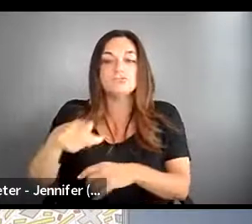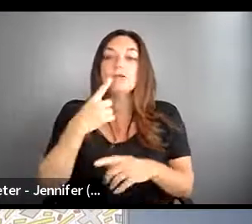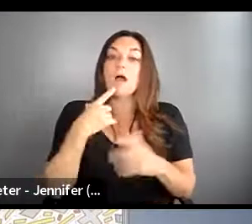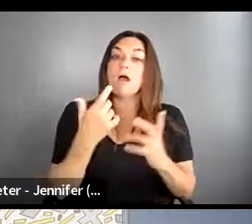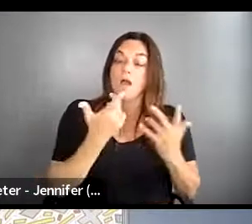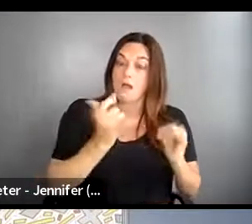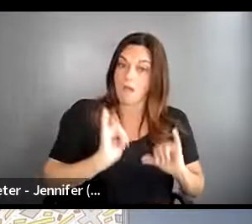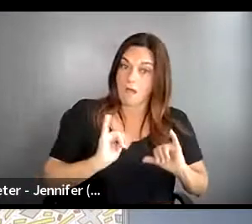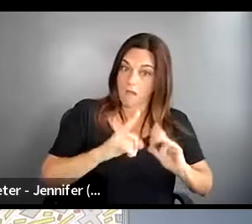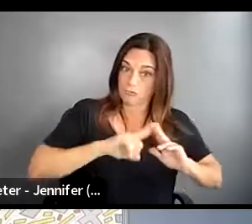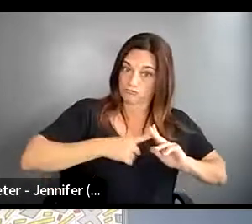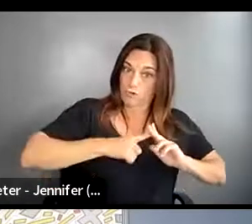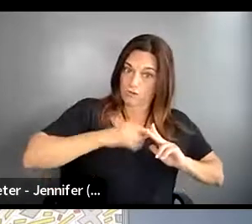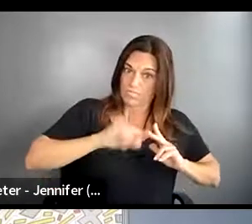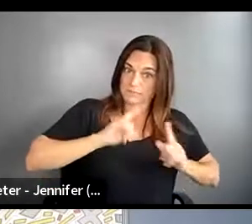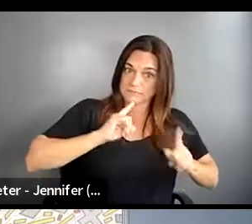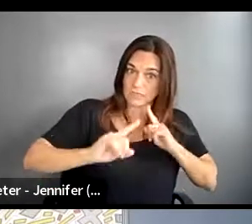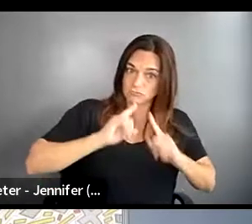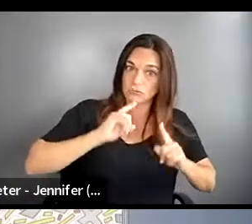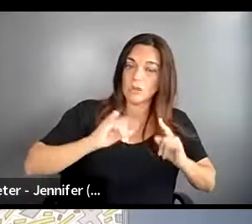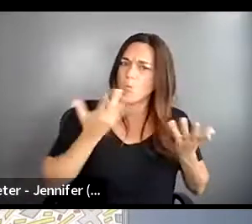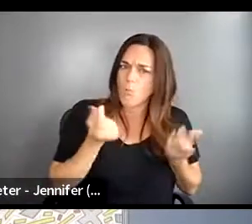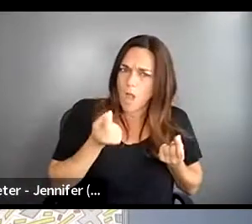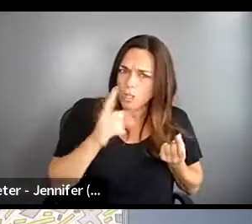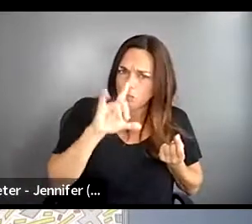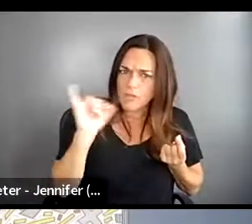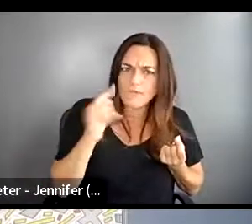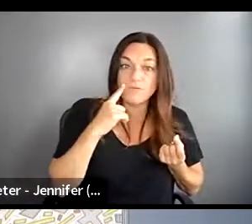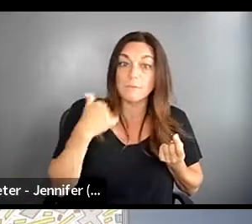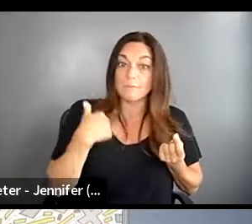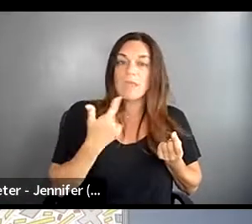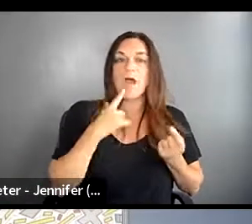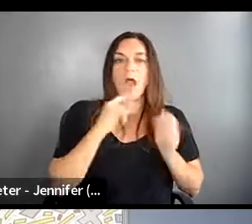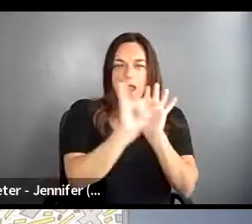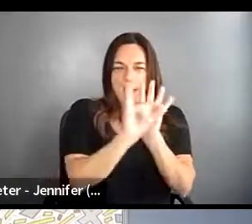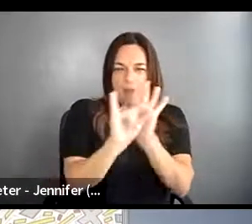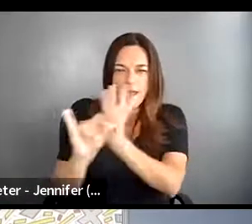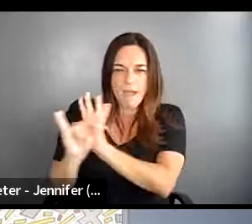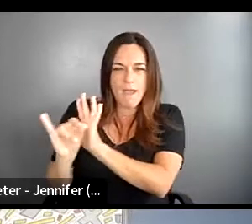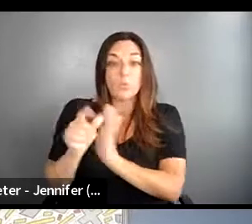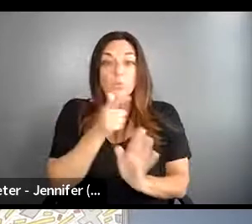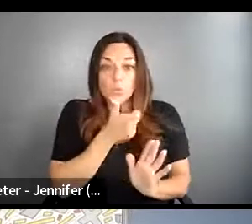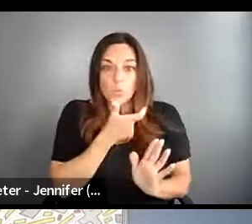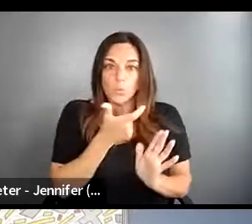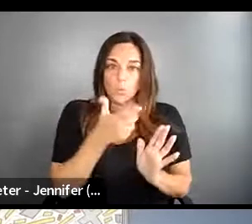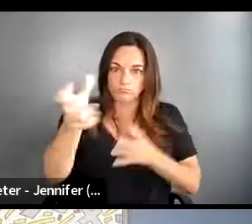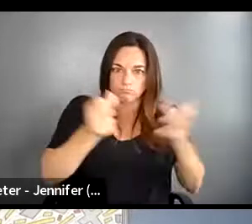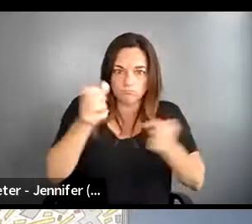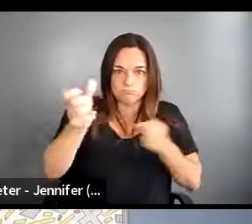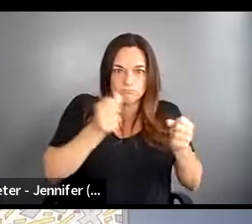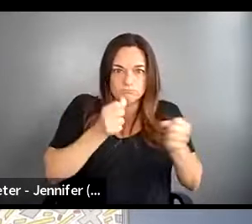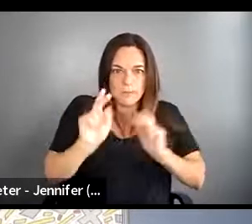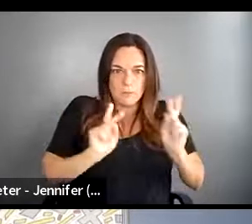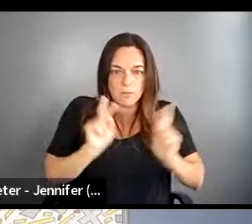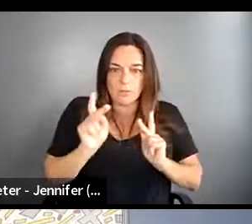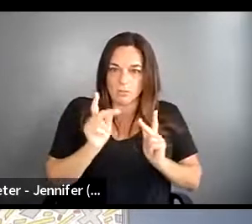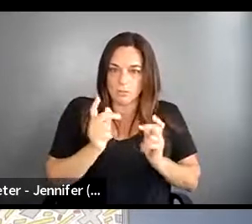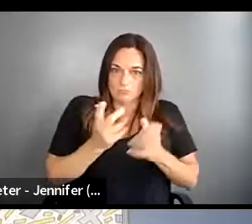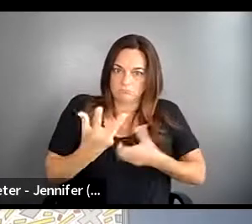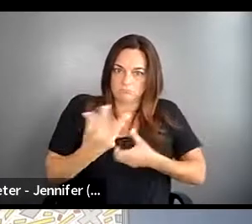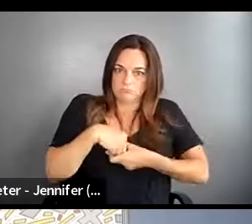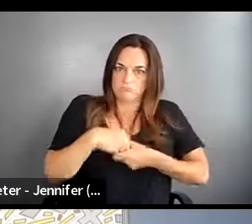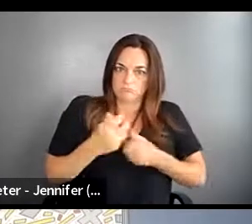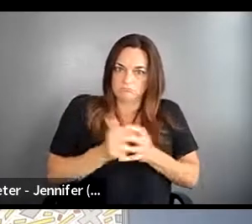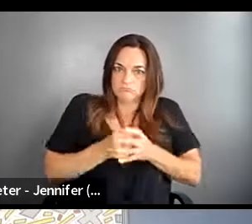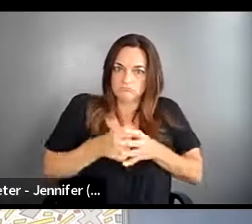discussions, for me now it looks like, you know, I identify some of the legislators and bring a few other people with me and like create a